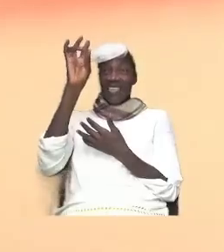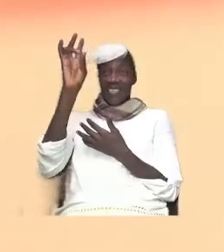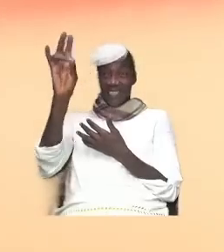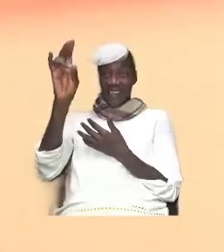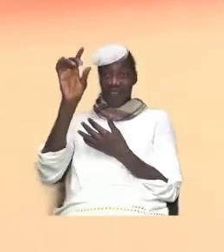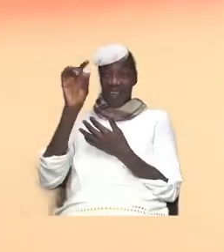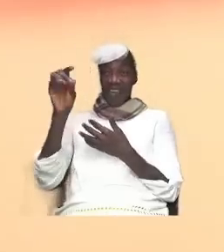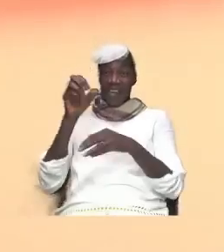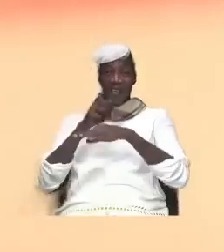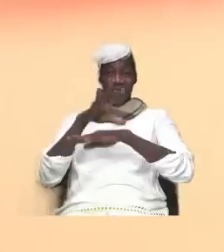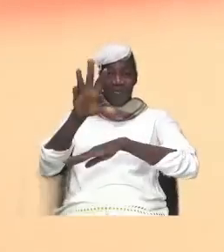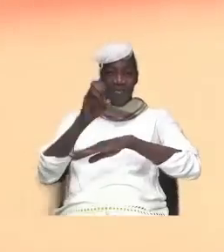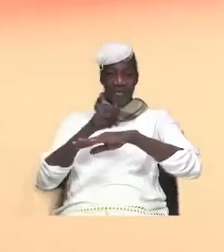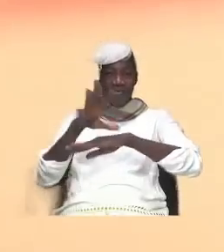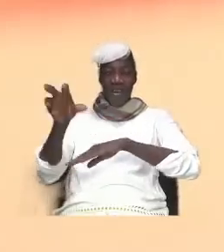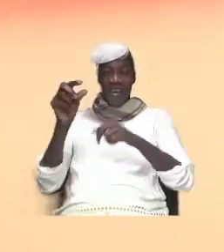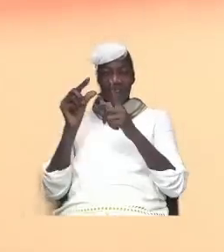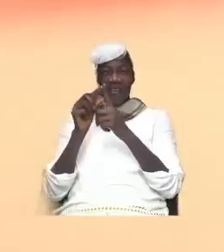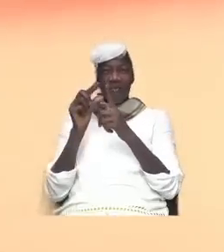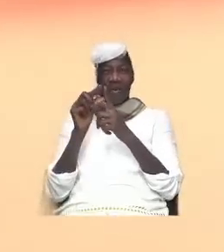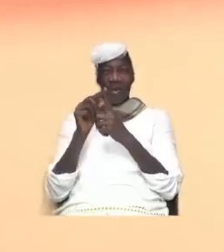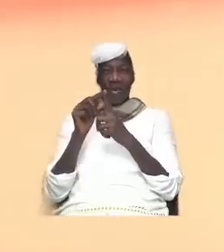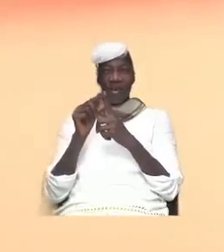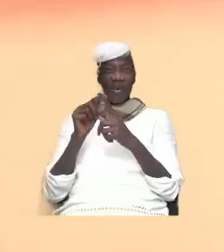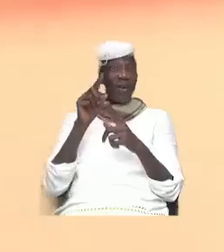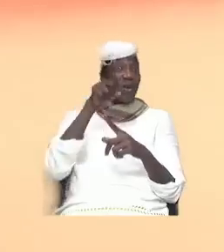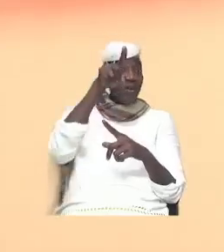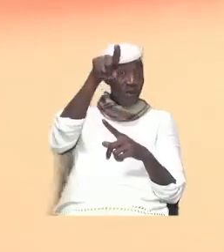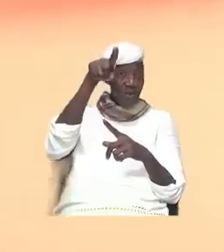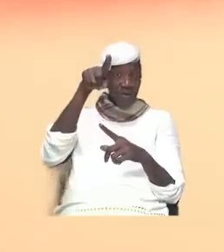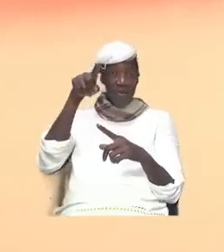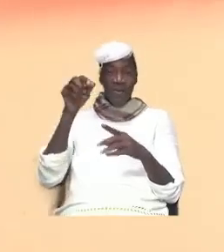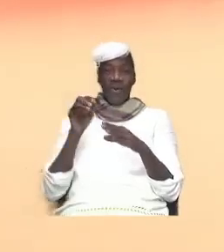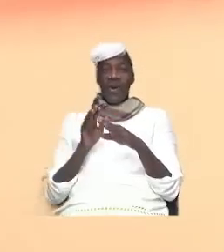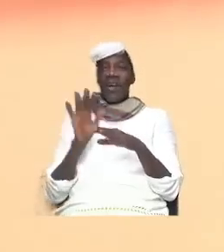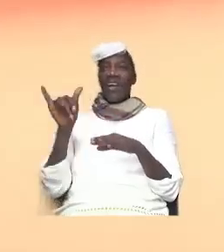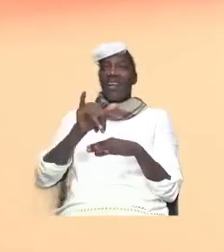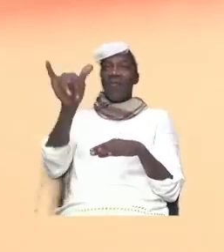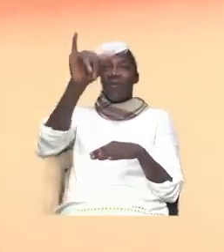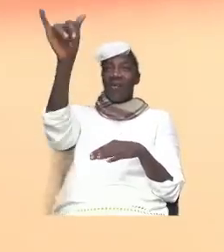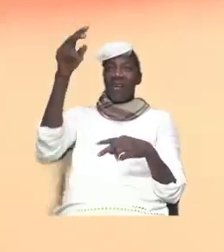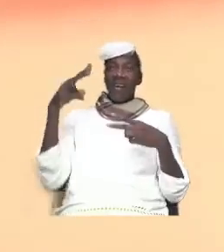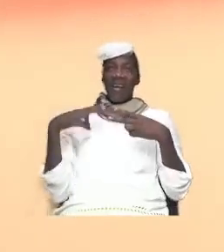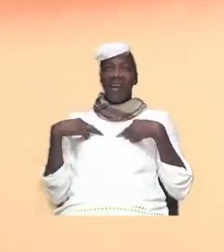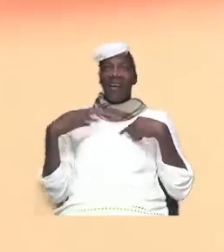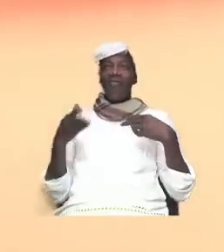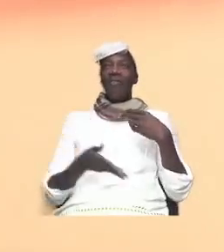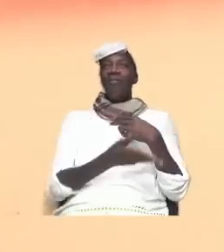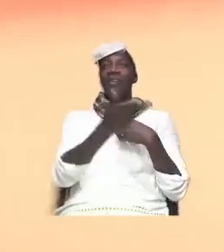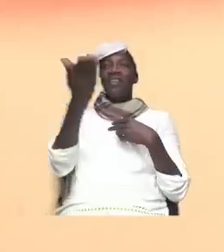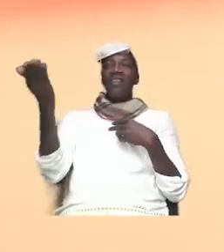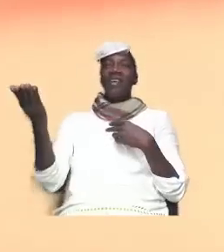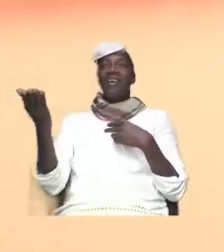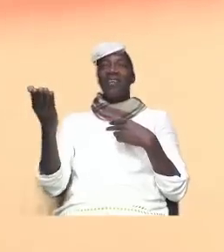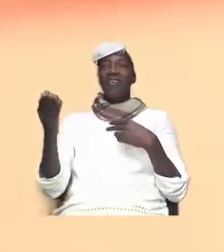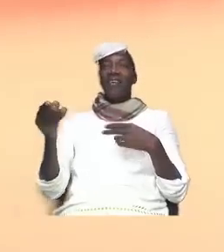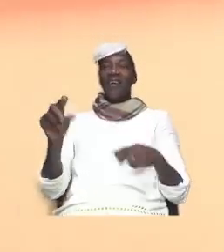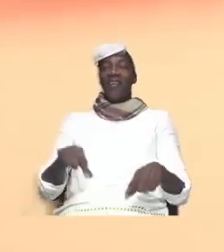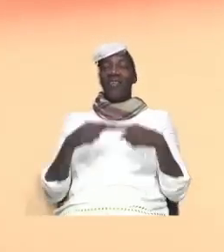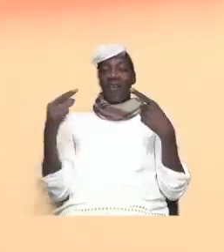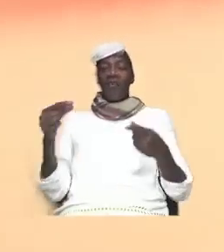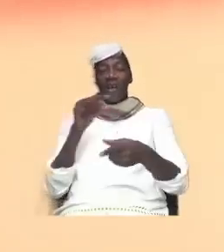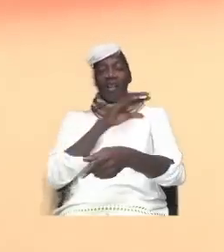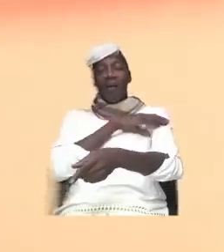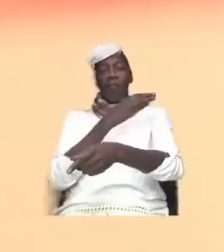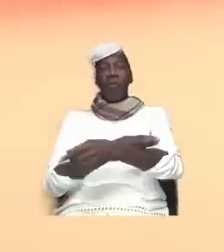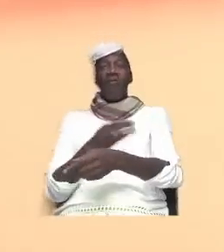word around. Make every effort. Those overseas, you've got to be there. And it is going to be a great and powerful experience. We look